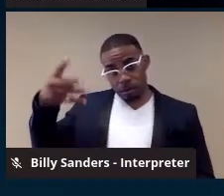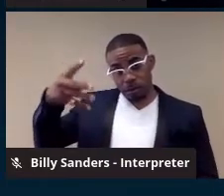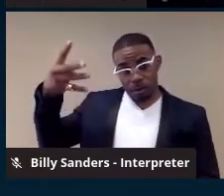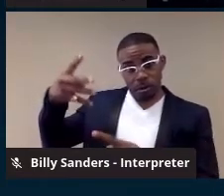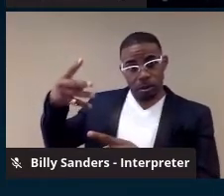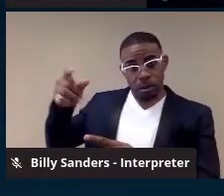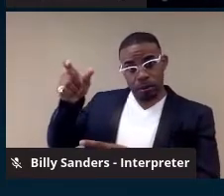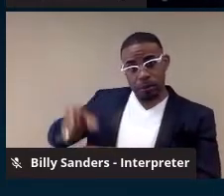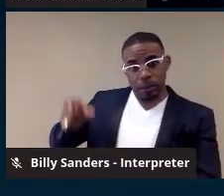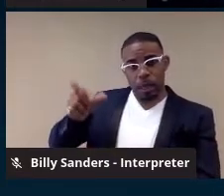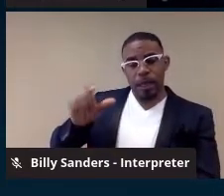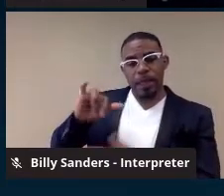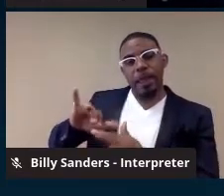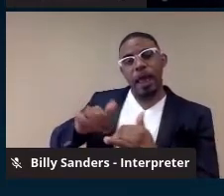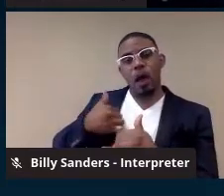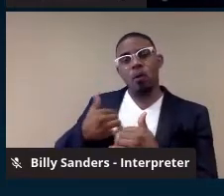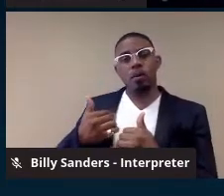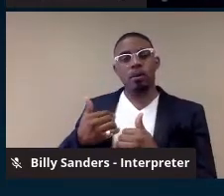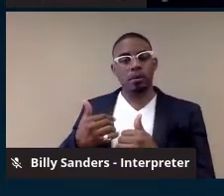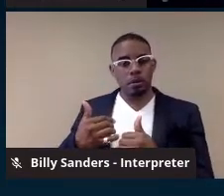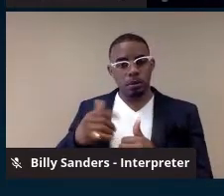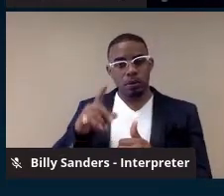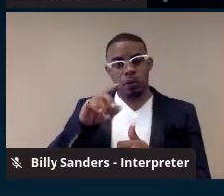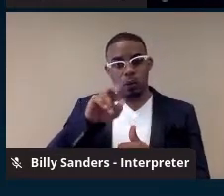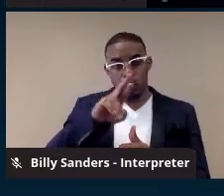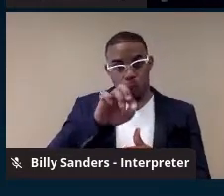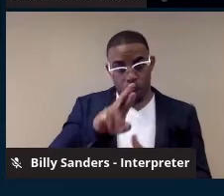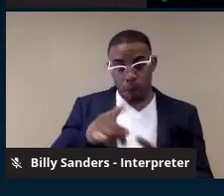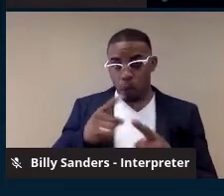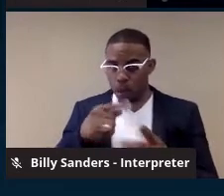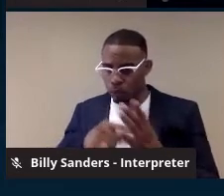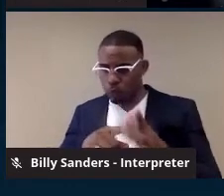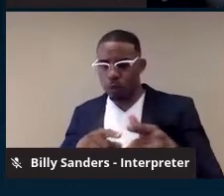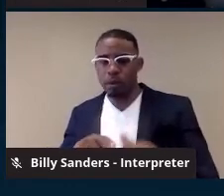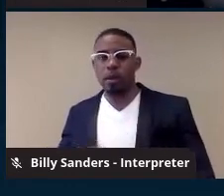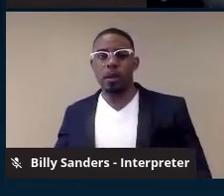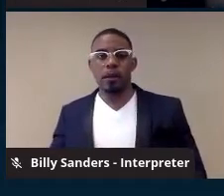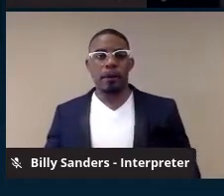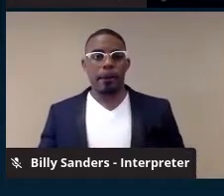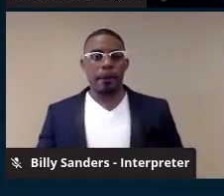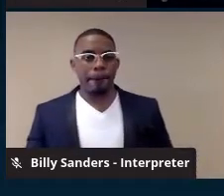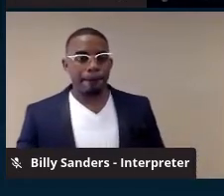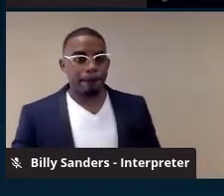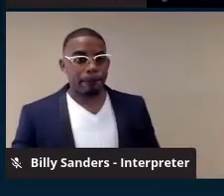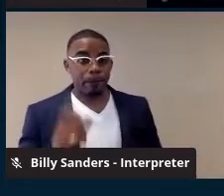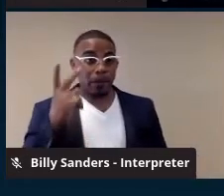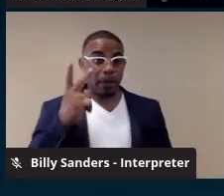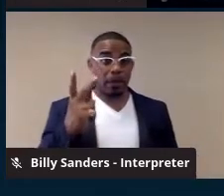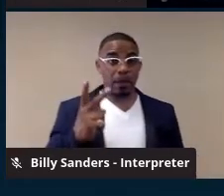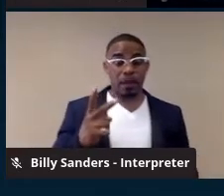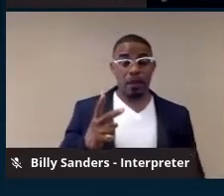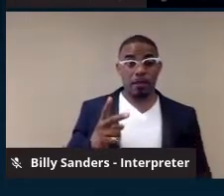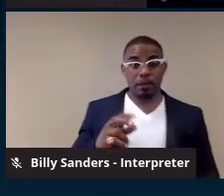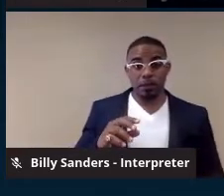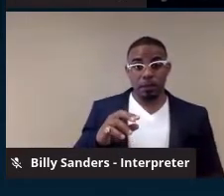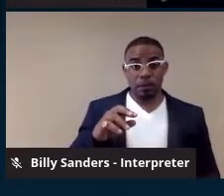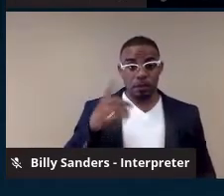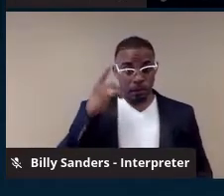this is how Razor works, the Blazor works, sorry. And you'll see it's in a .razor